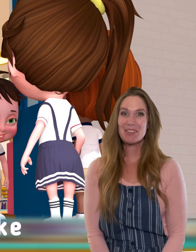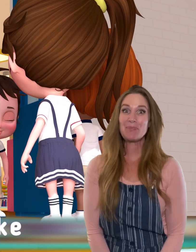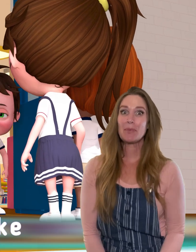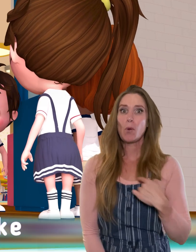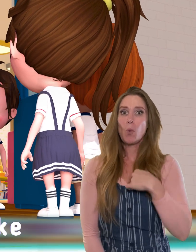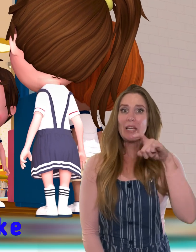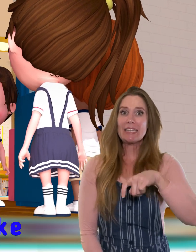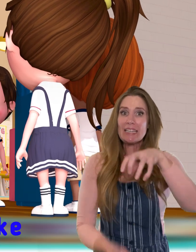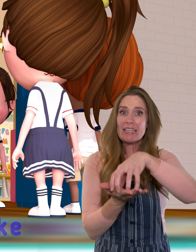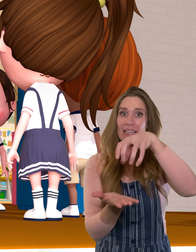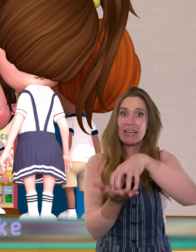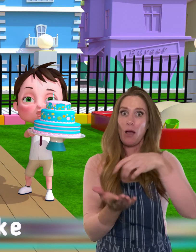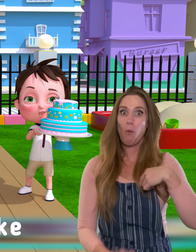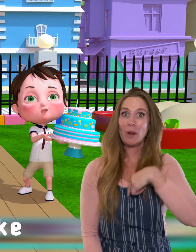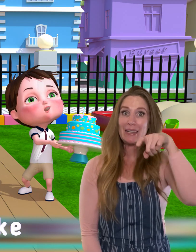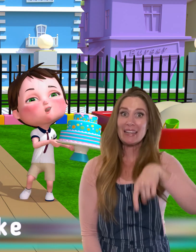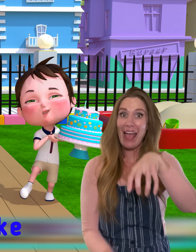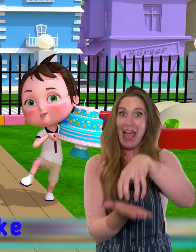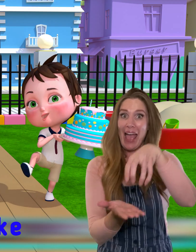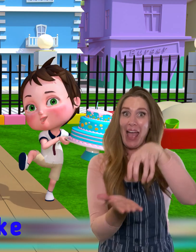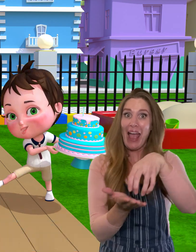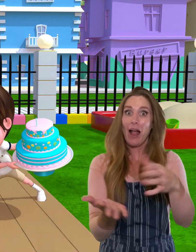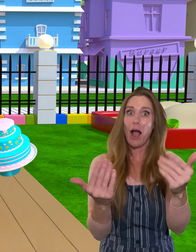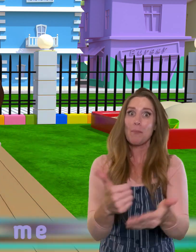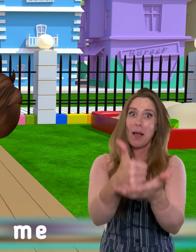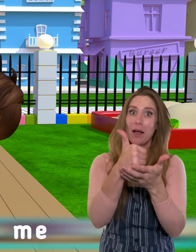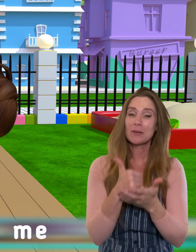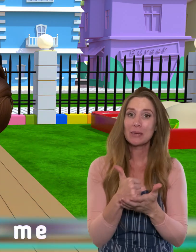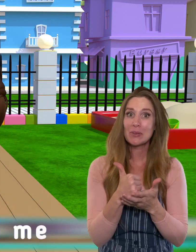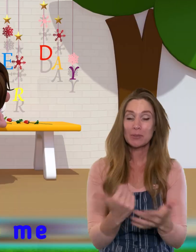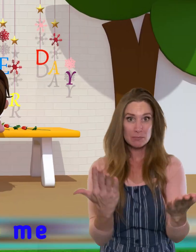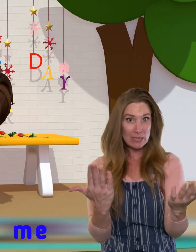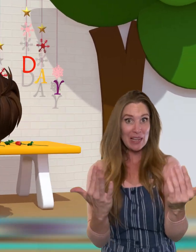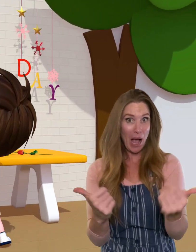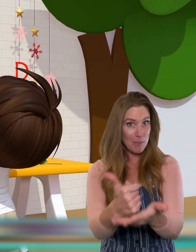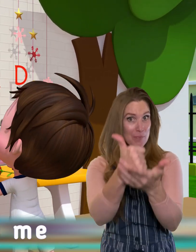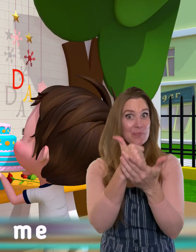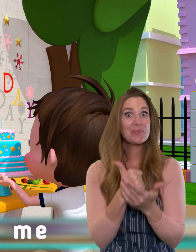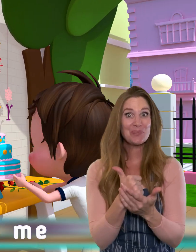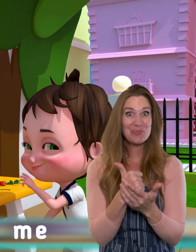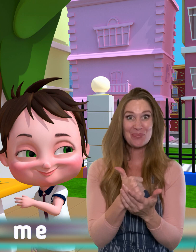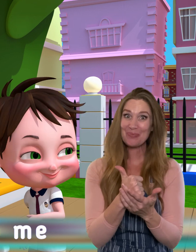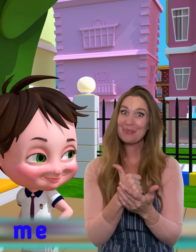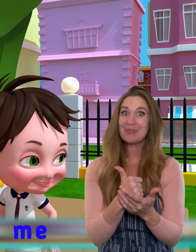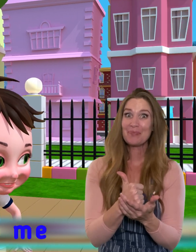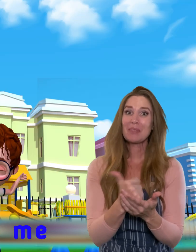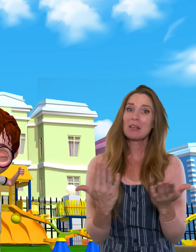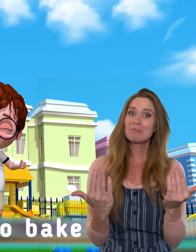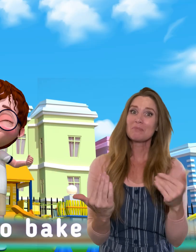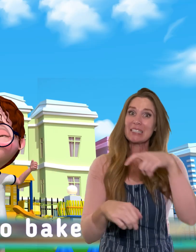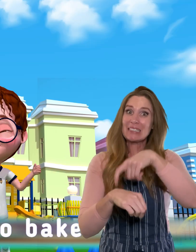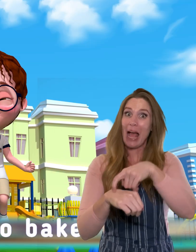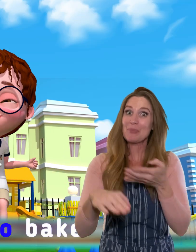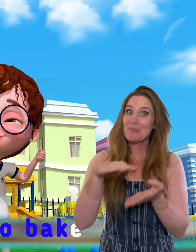We need a cake, we need a cake. Come help me, come help me. Now it's